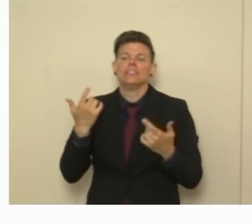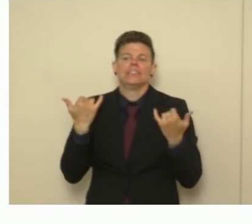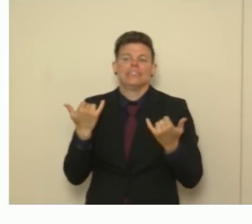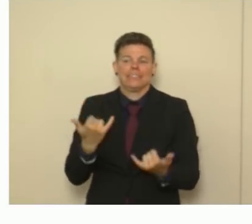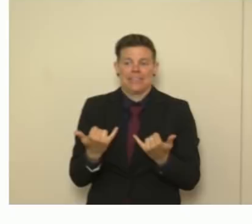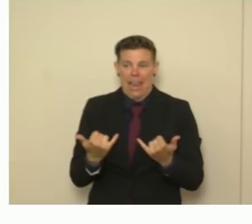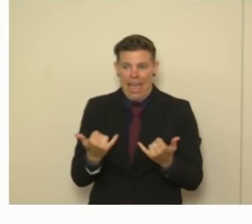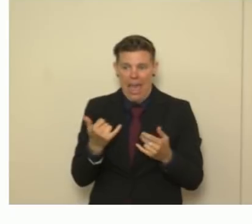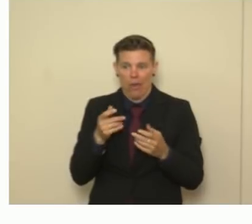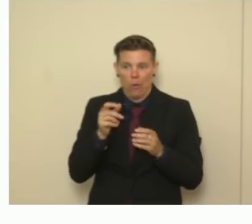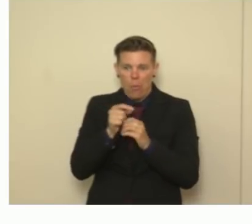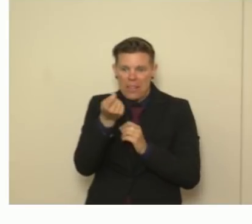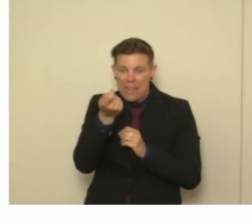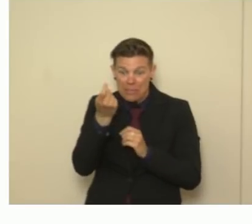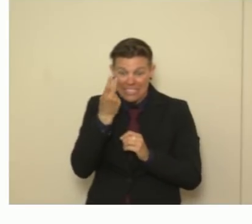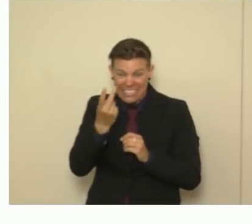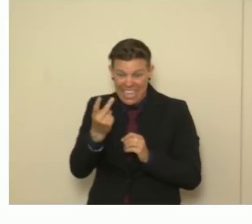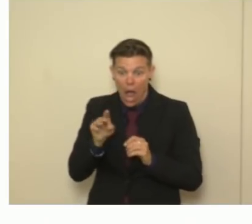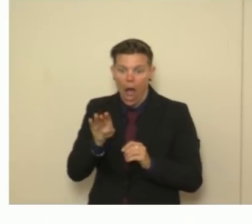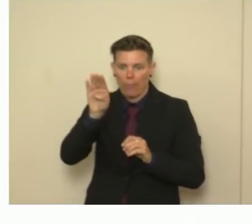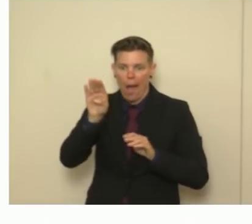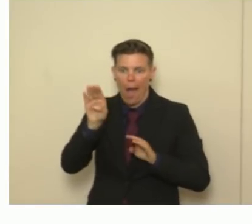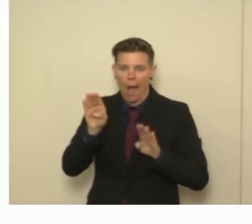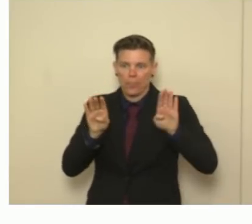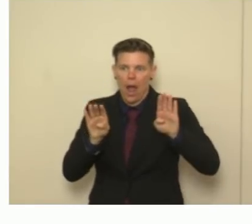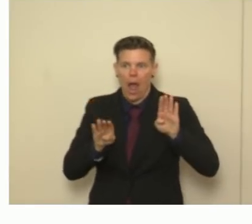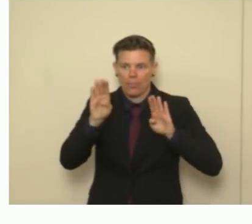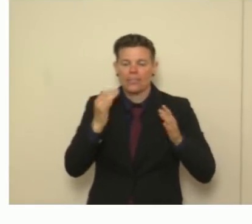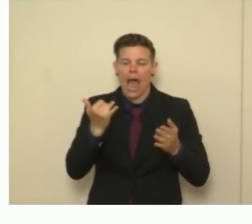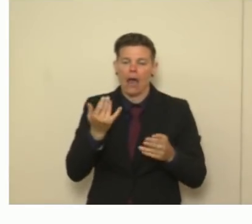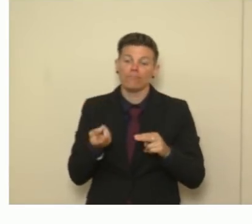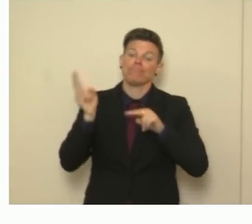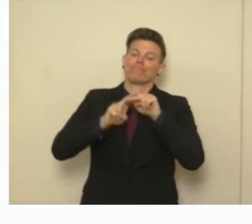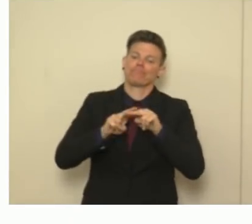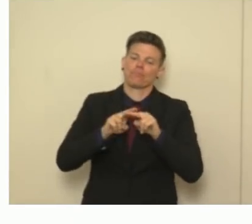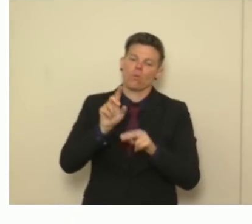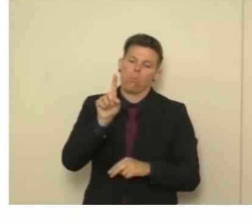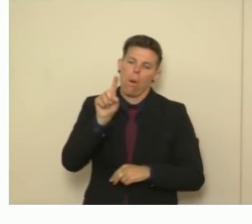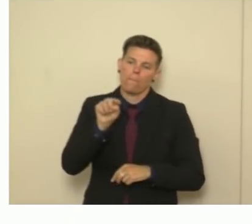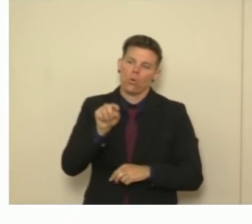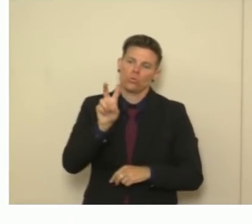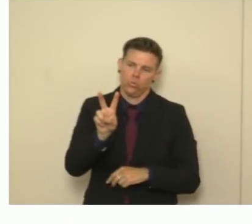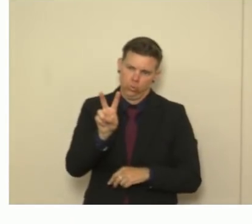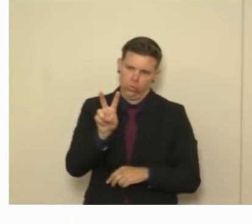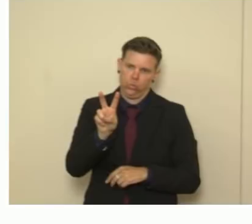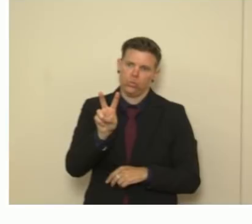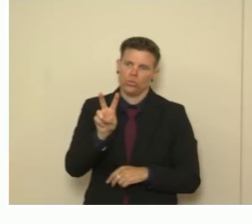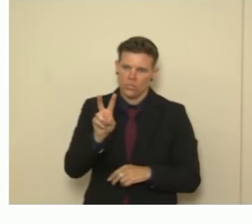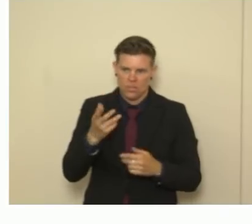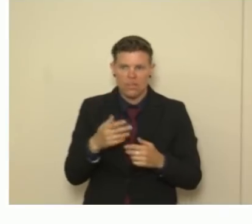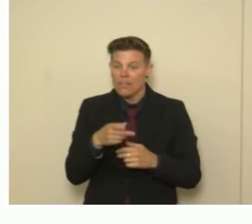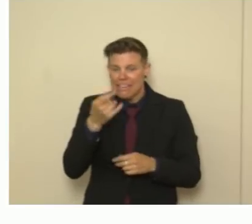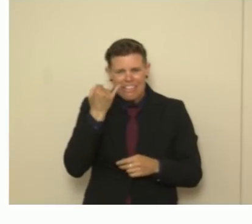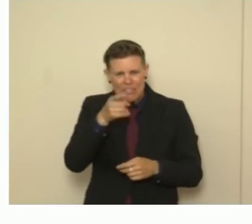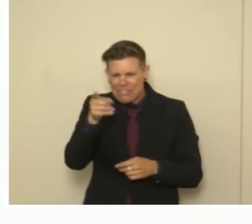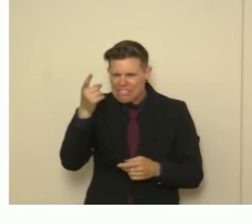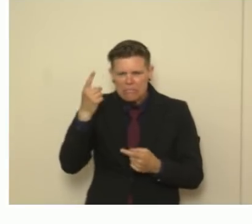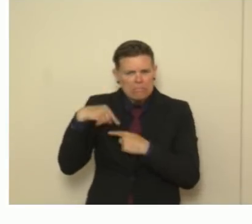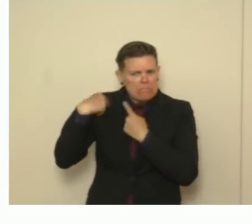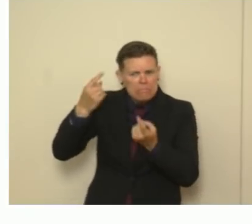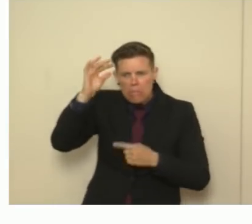that growth slide, you can see we're up to 1.2. Just if you're watching for the first time or don't remember, spread